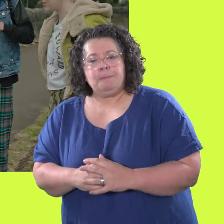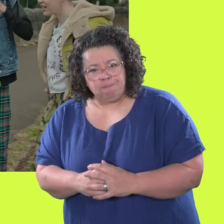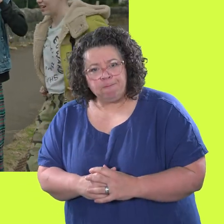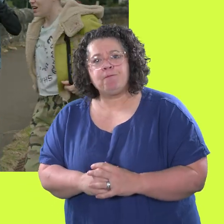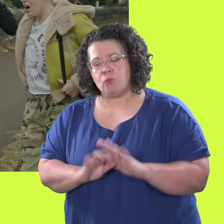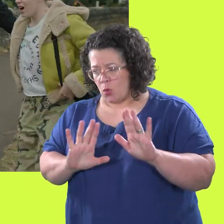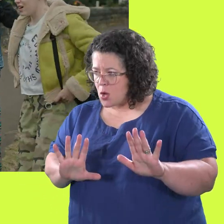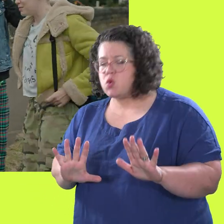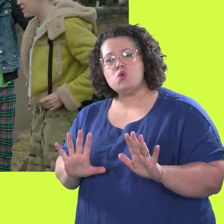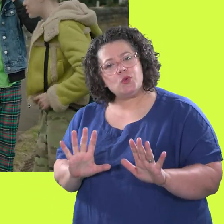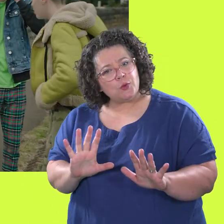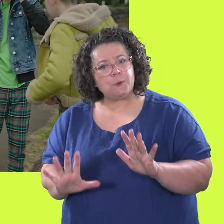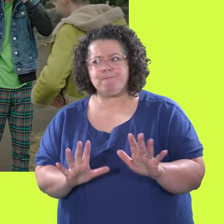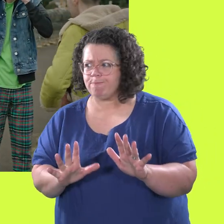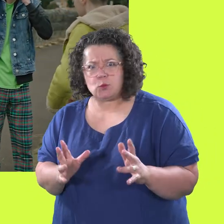Okay.